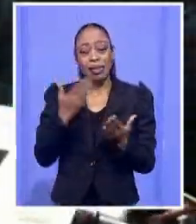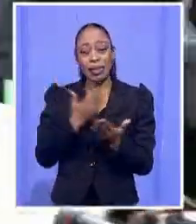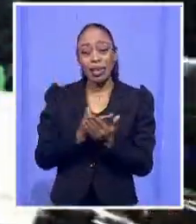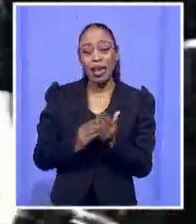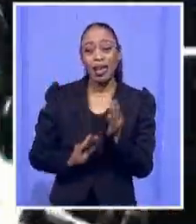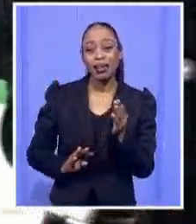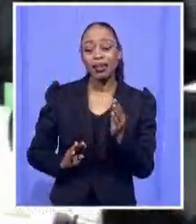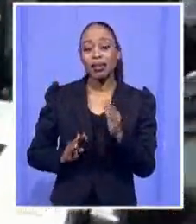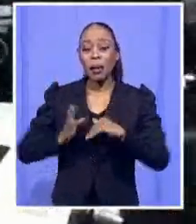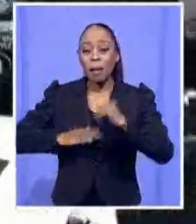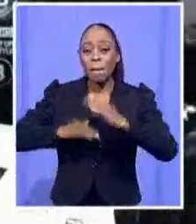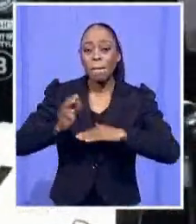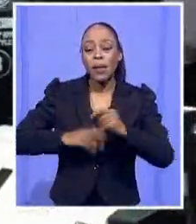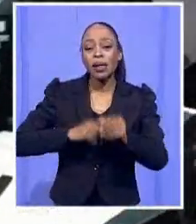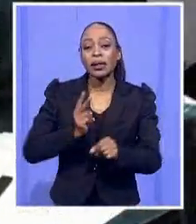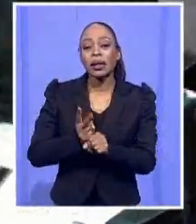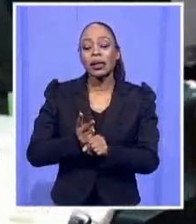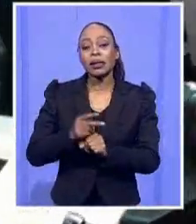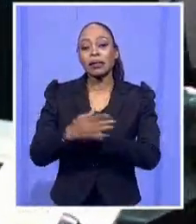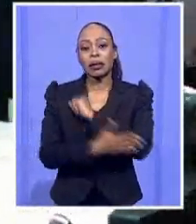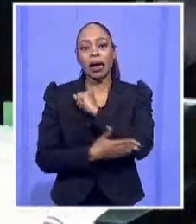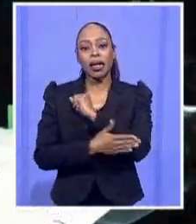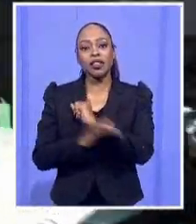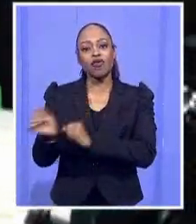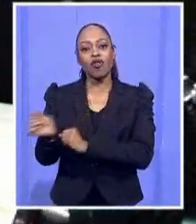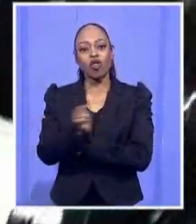country by having new leadership?